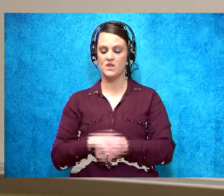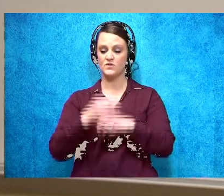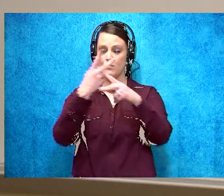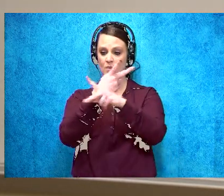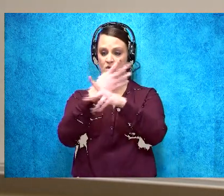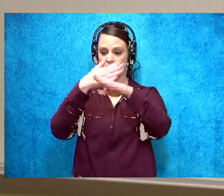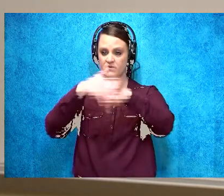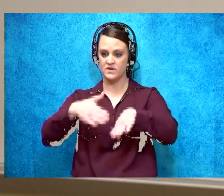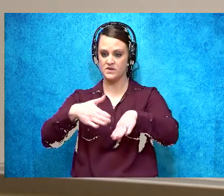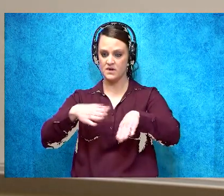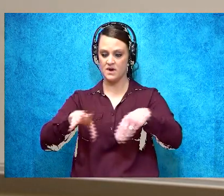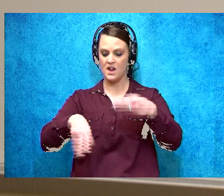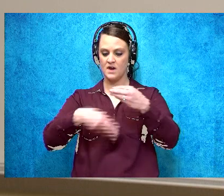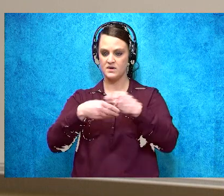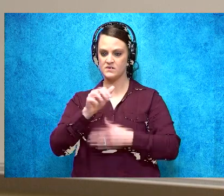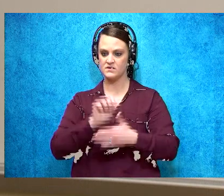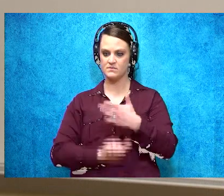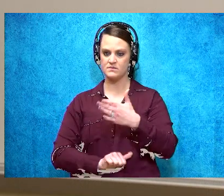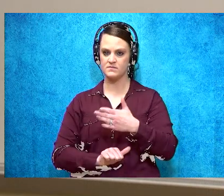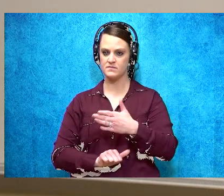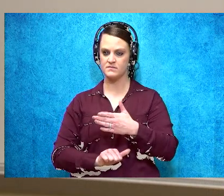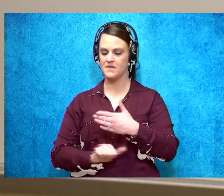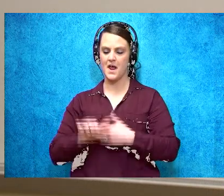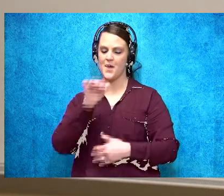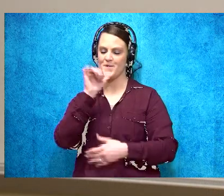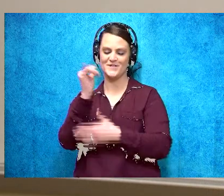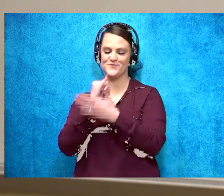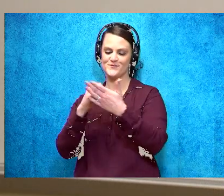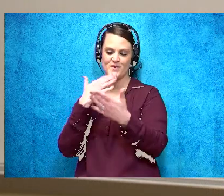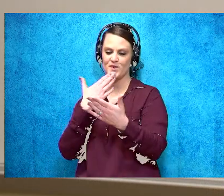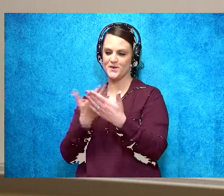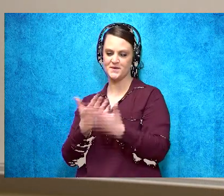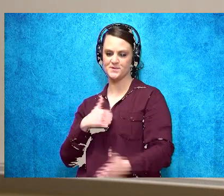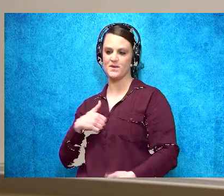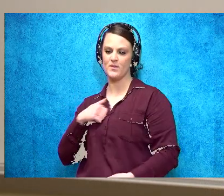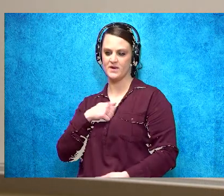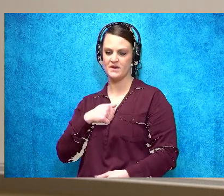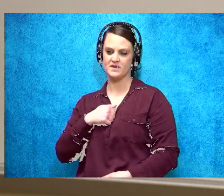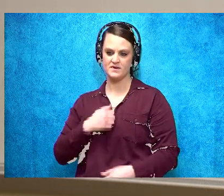instances, oh, I did not draw that very well, sorry.